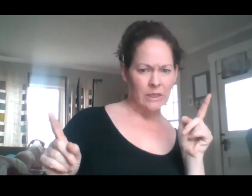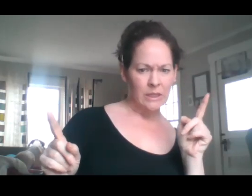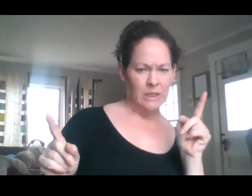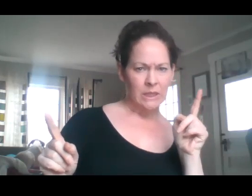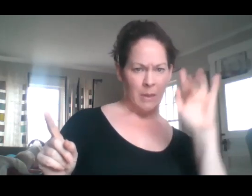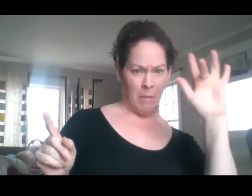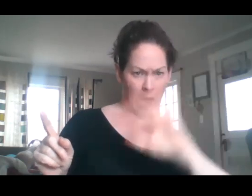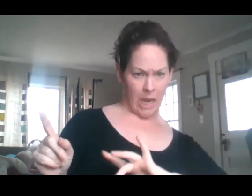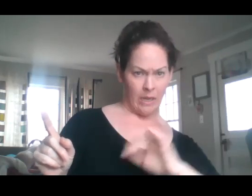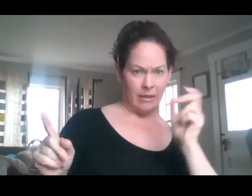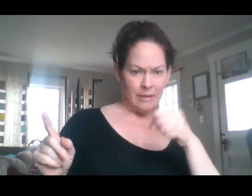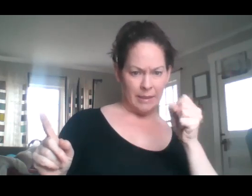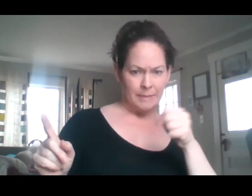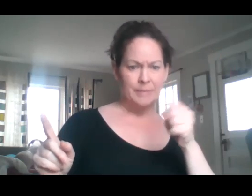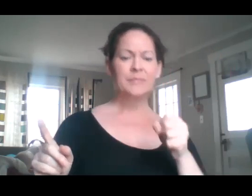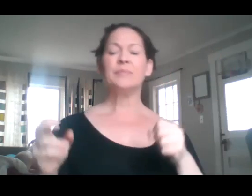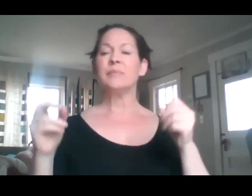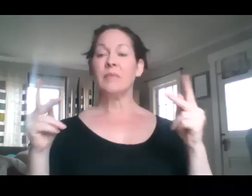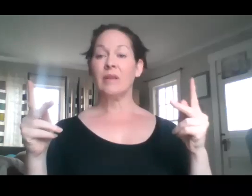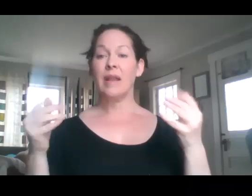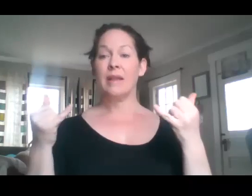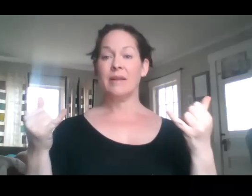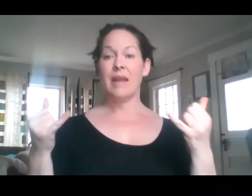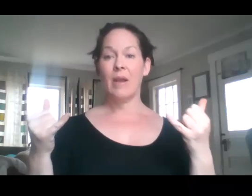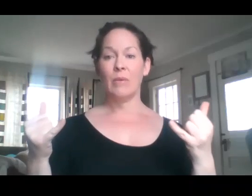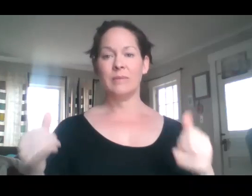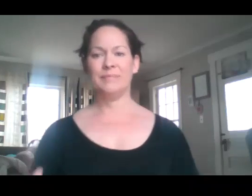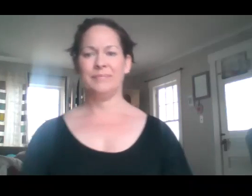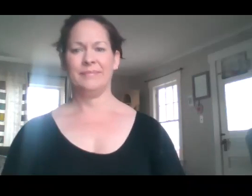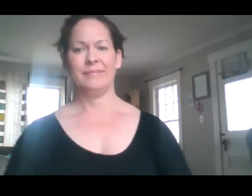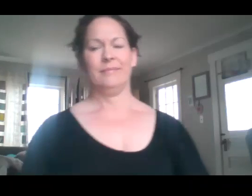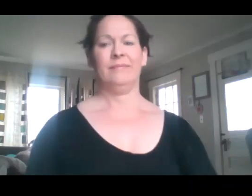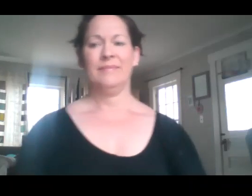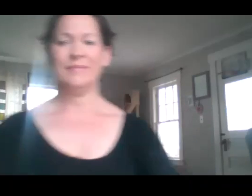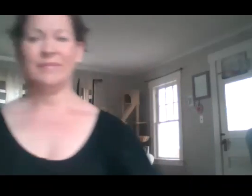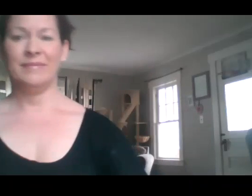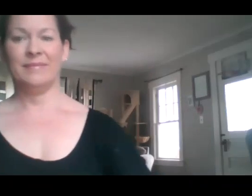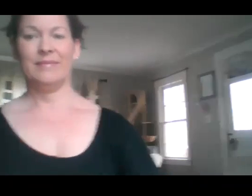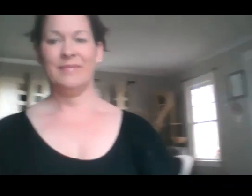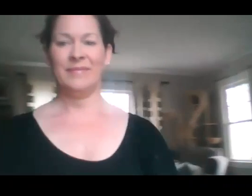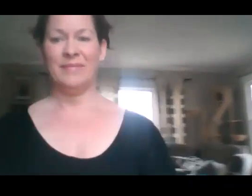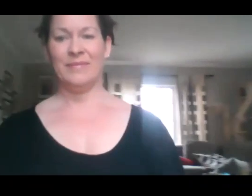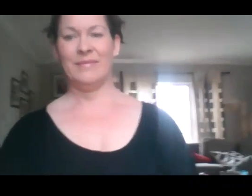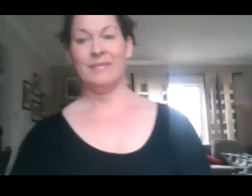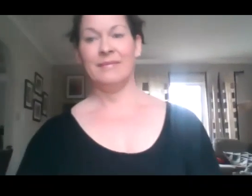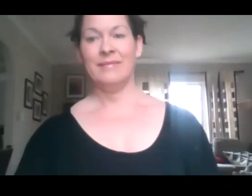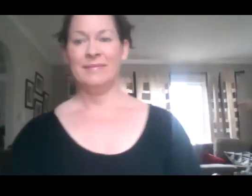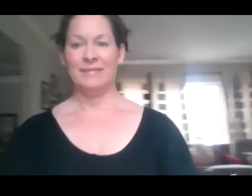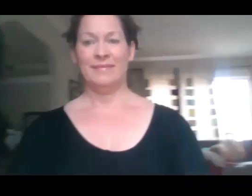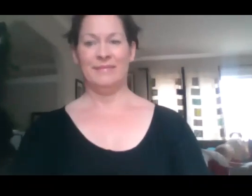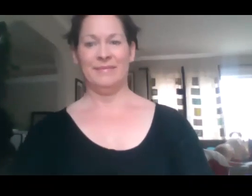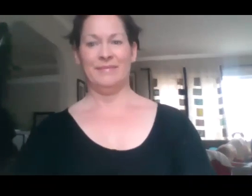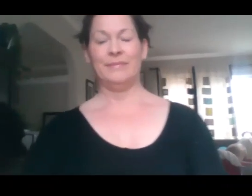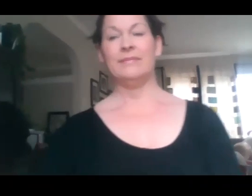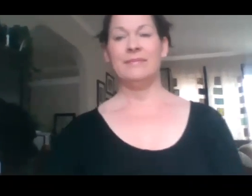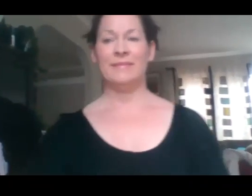blackboard. So the thing to watch is if we have powers, you're going to get the inverted root on them, which means